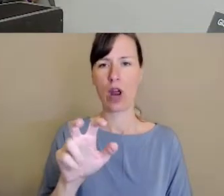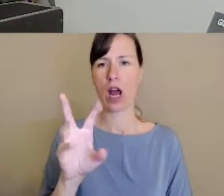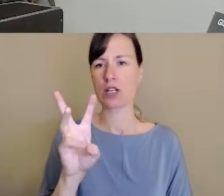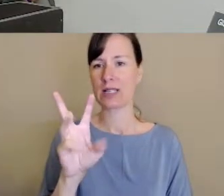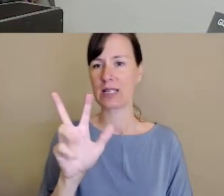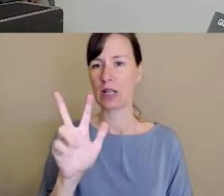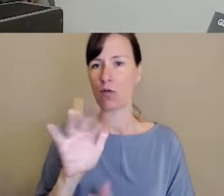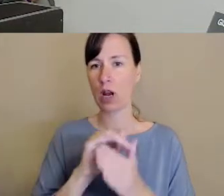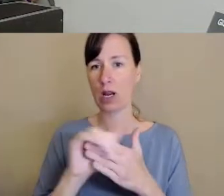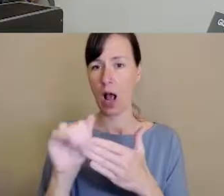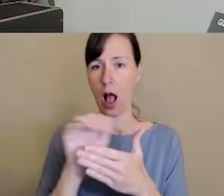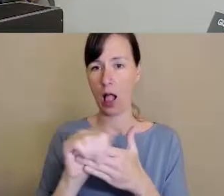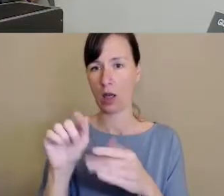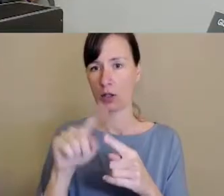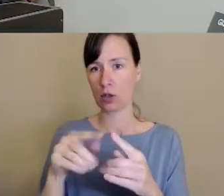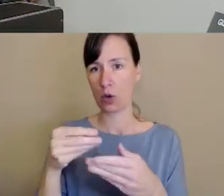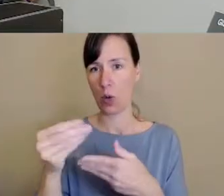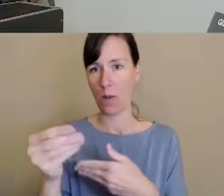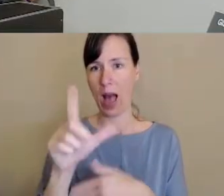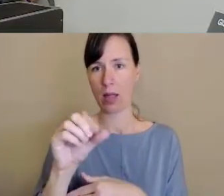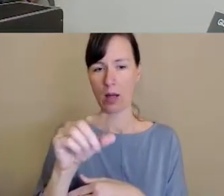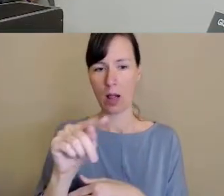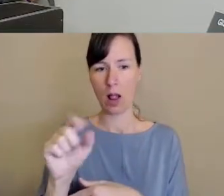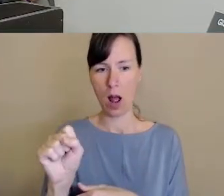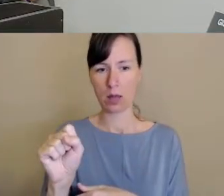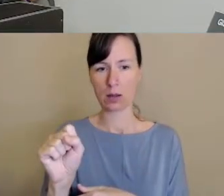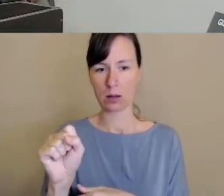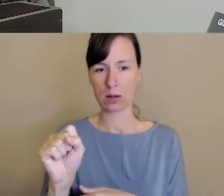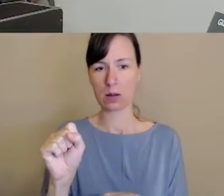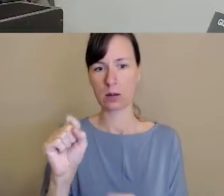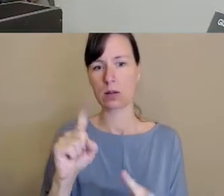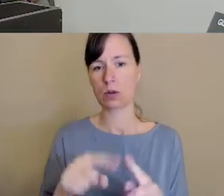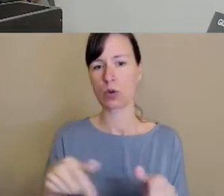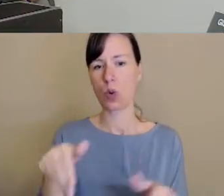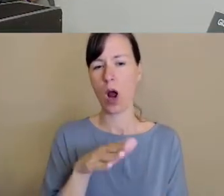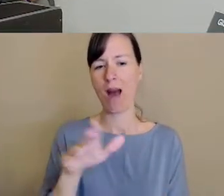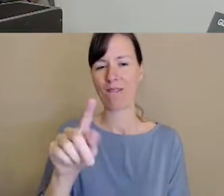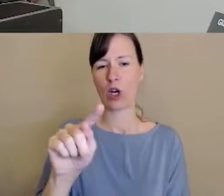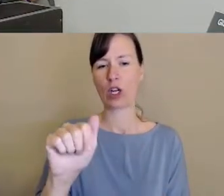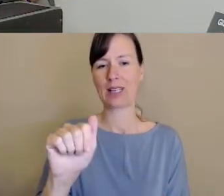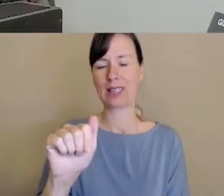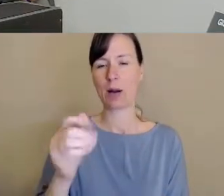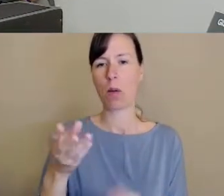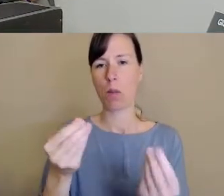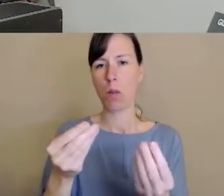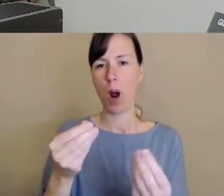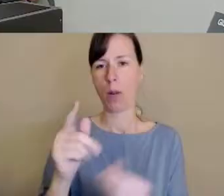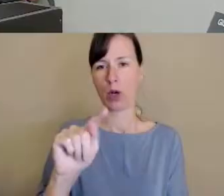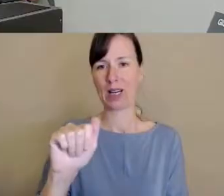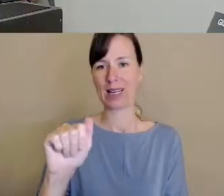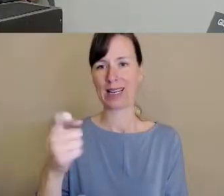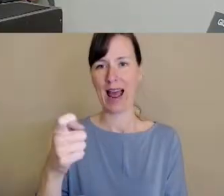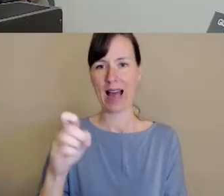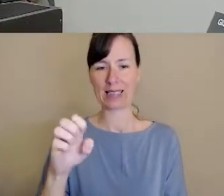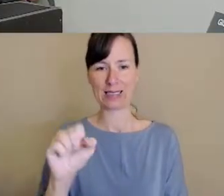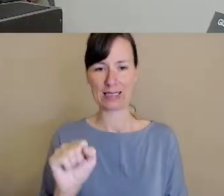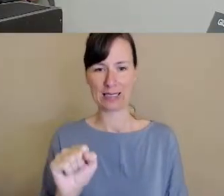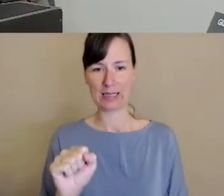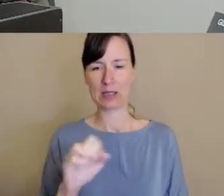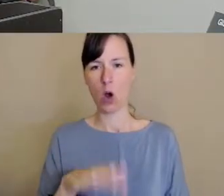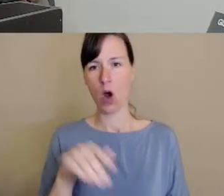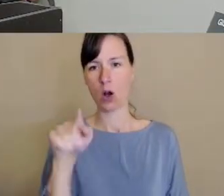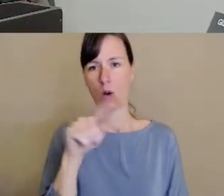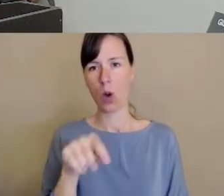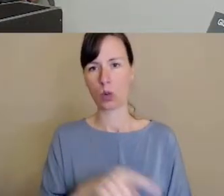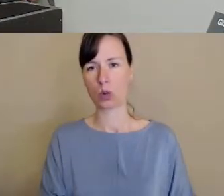$18,363 to purchase the lots to cover property taxes on them.